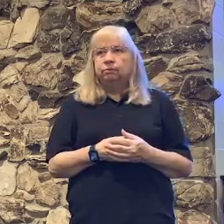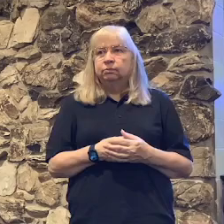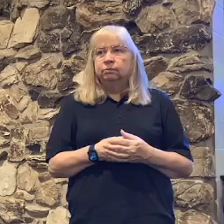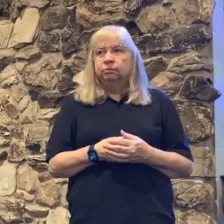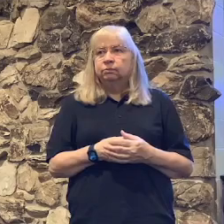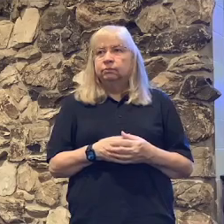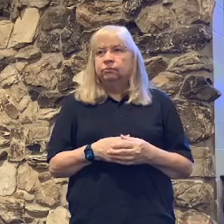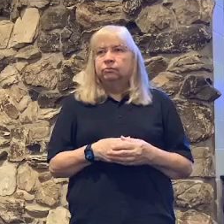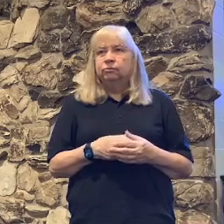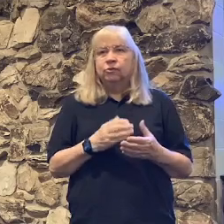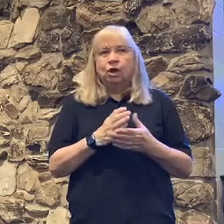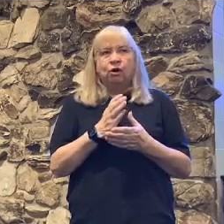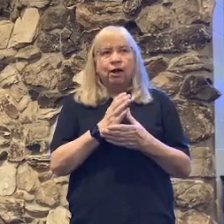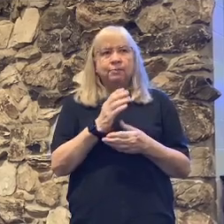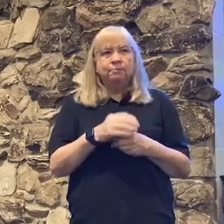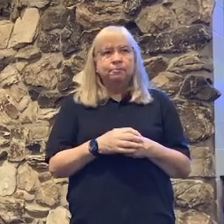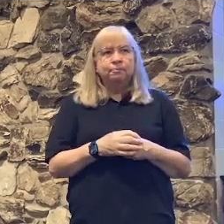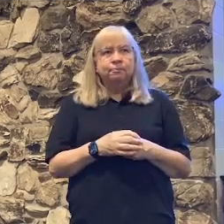All right.